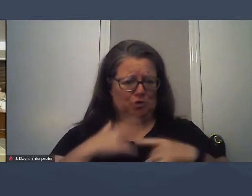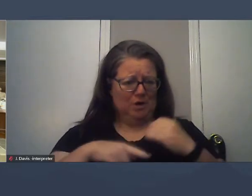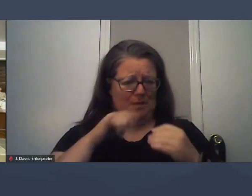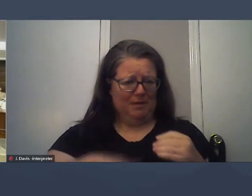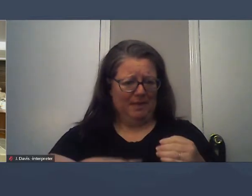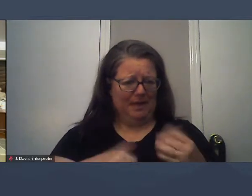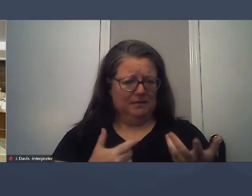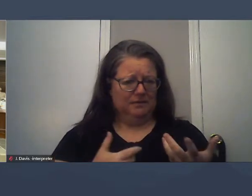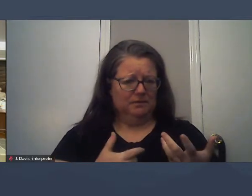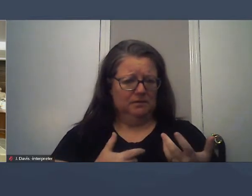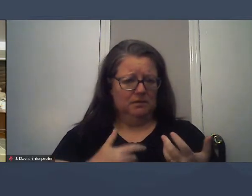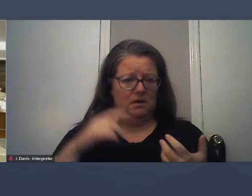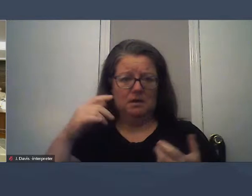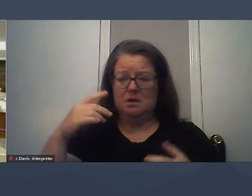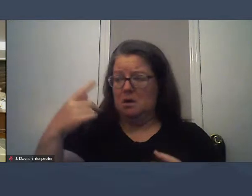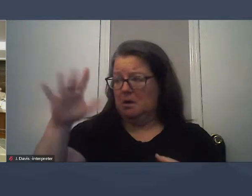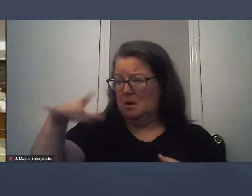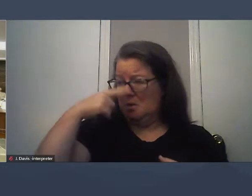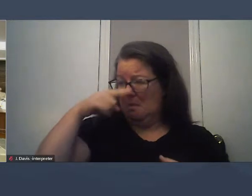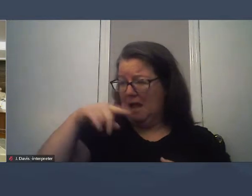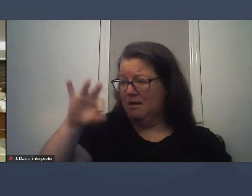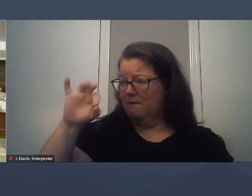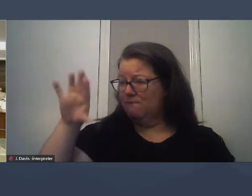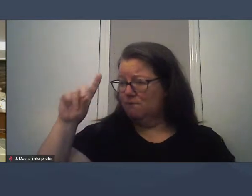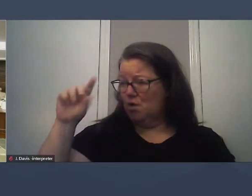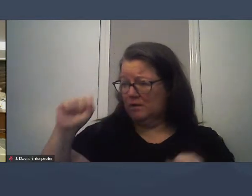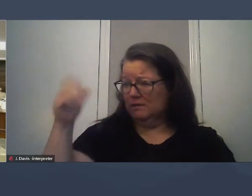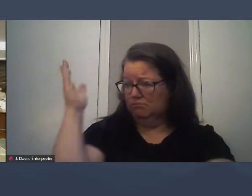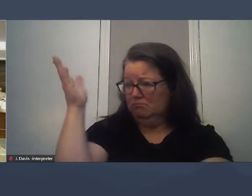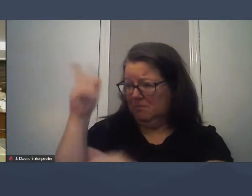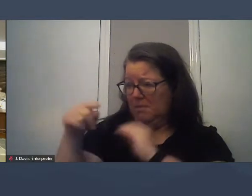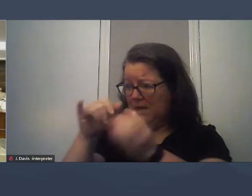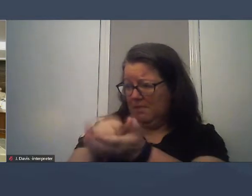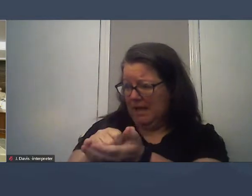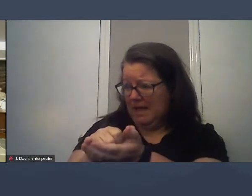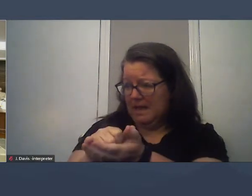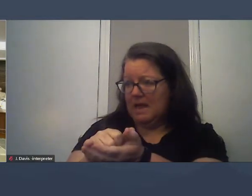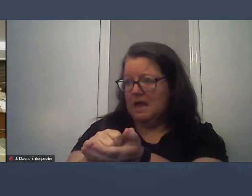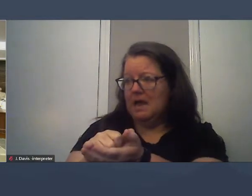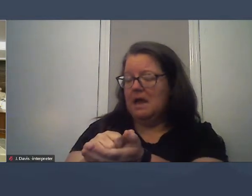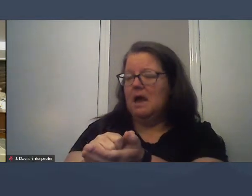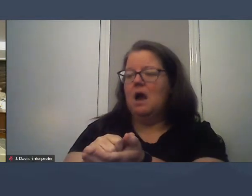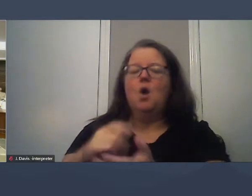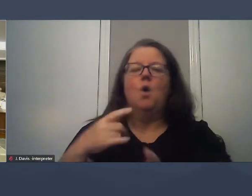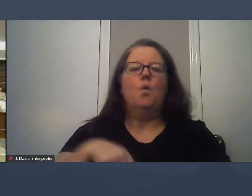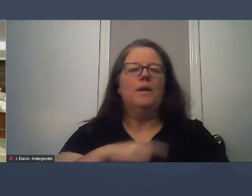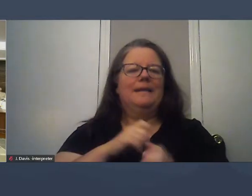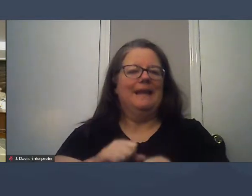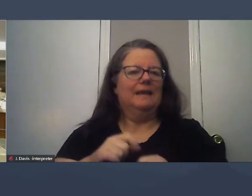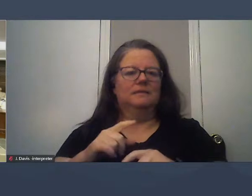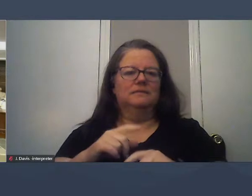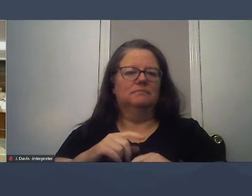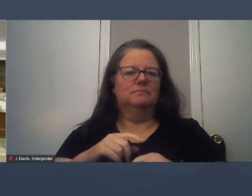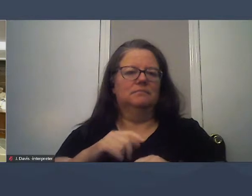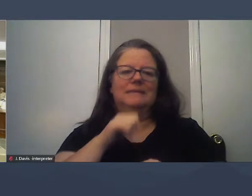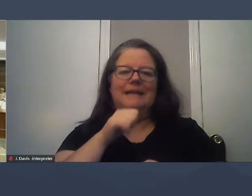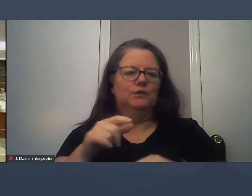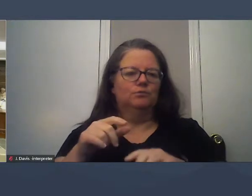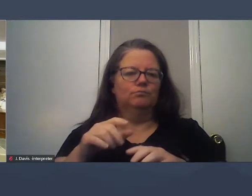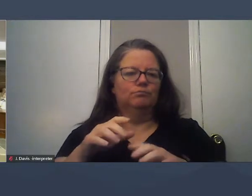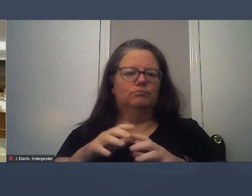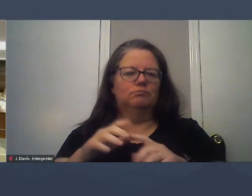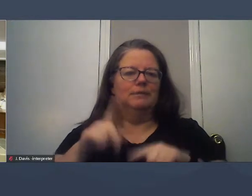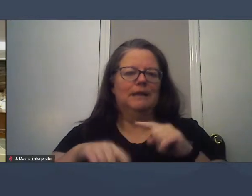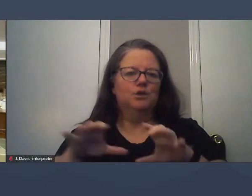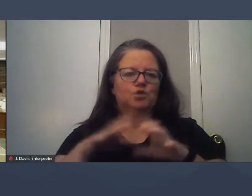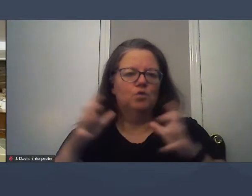and see how much time we have? I'd also say that any member of the public seeking to address the council can do so through public comment, as has been the council's prerogative